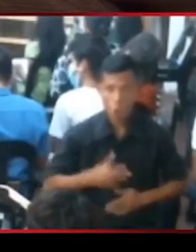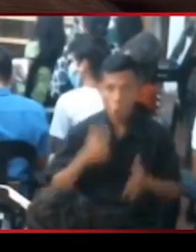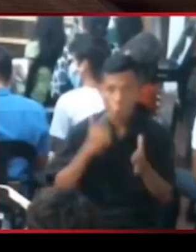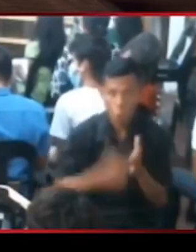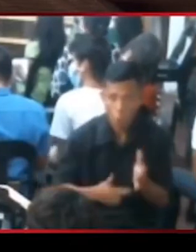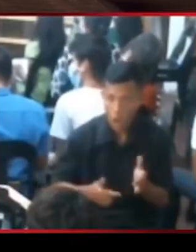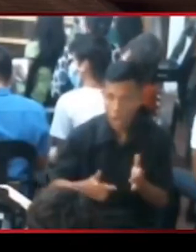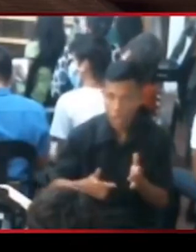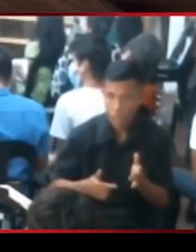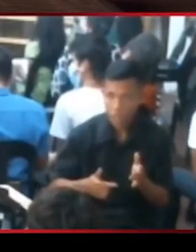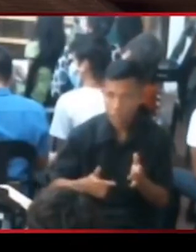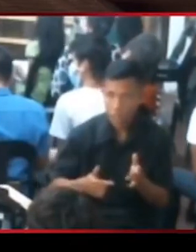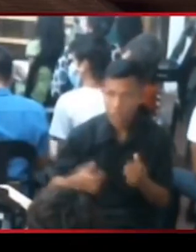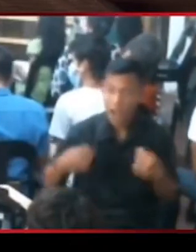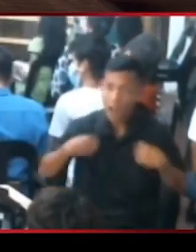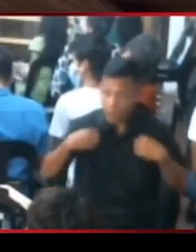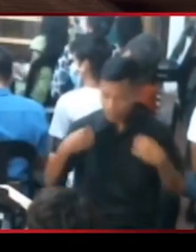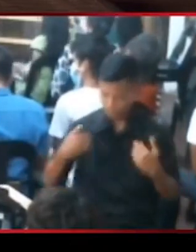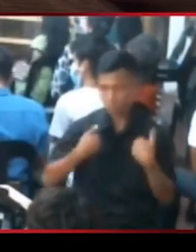what doth it profit?